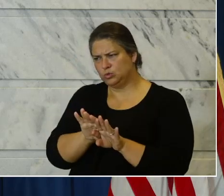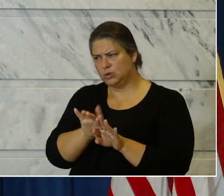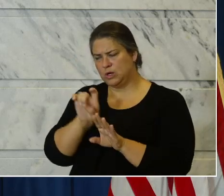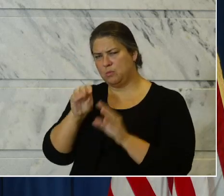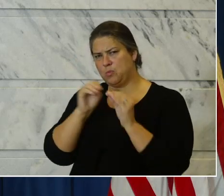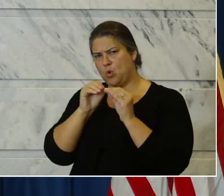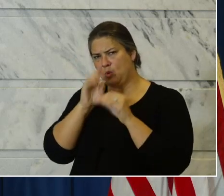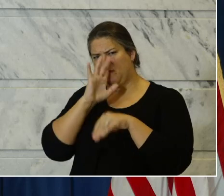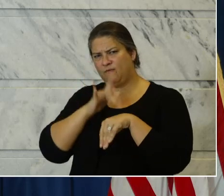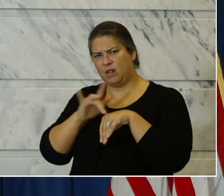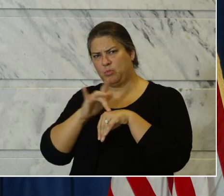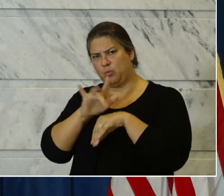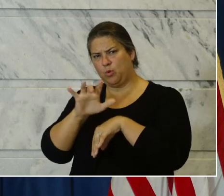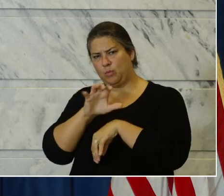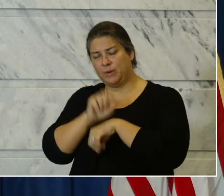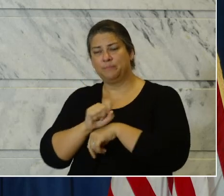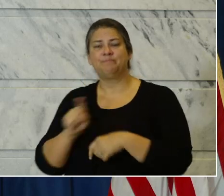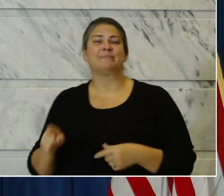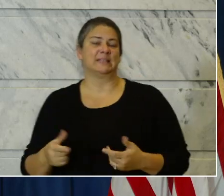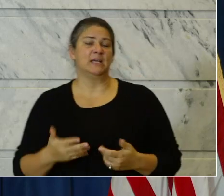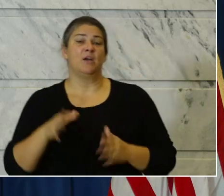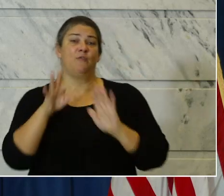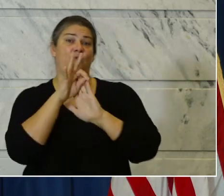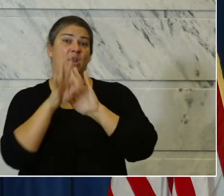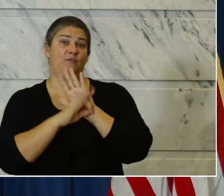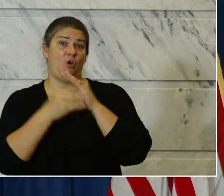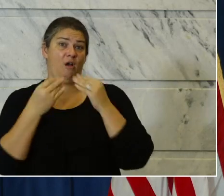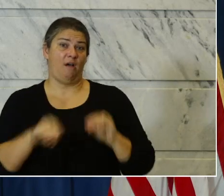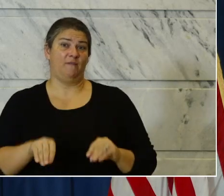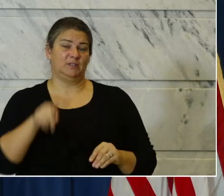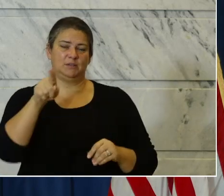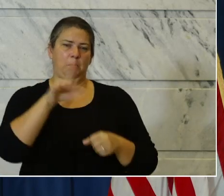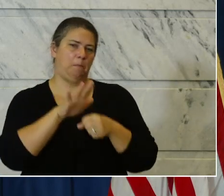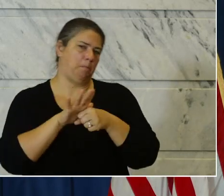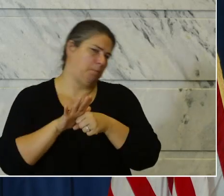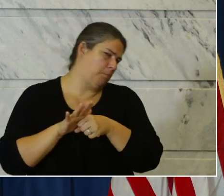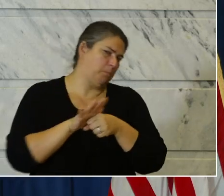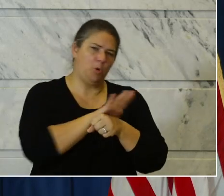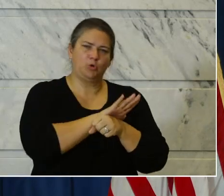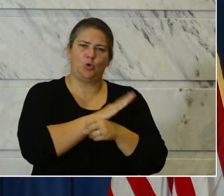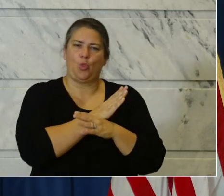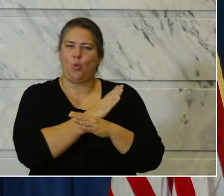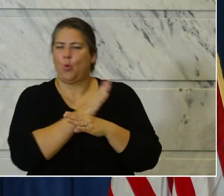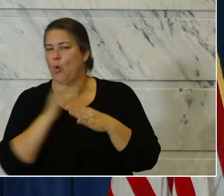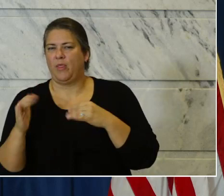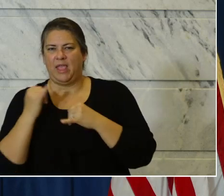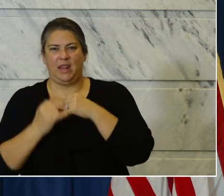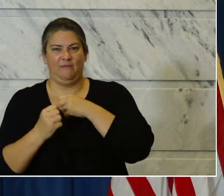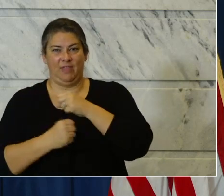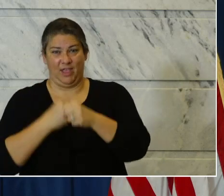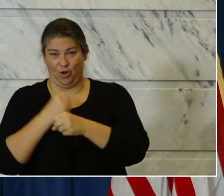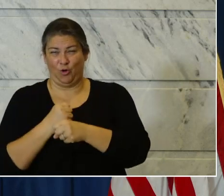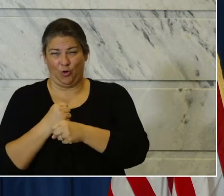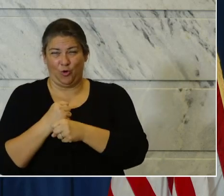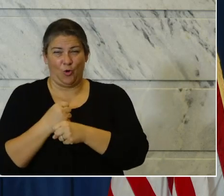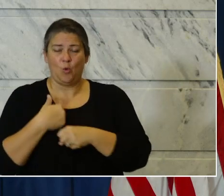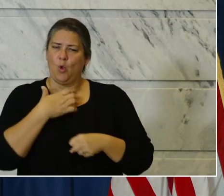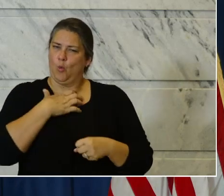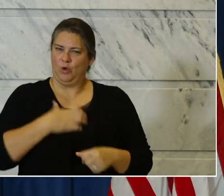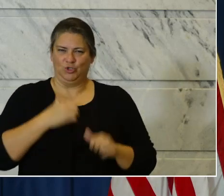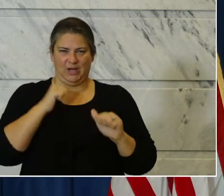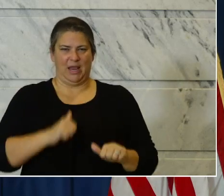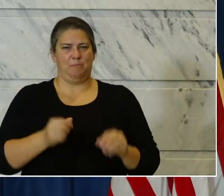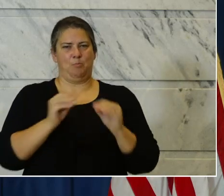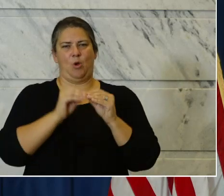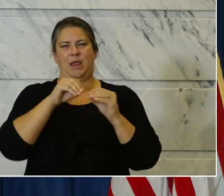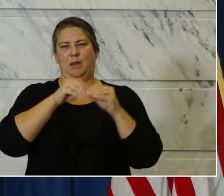become available? Unfortunately, our Frankfurt office is booked through the end of the year. We hate that we can't give more in-person